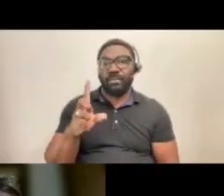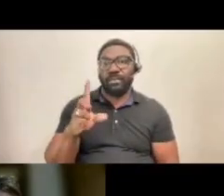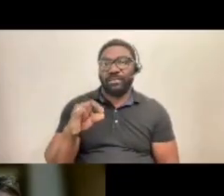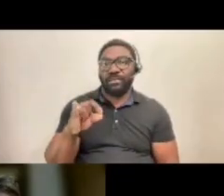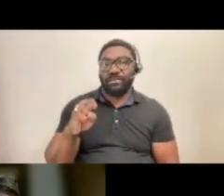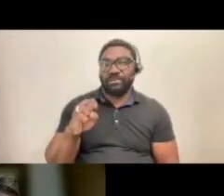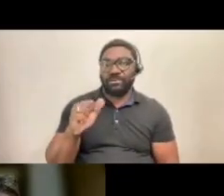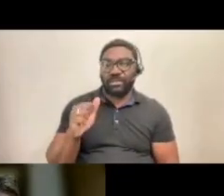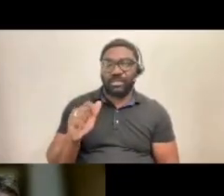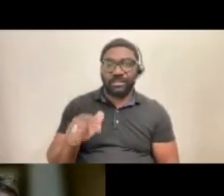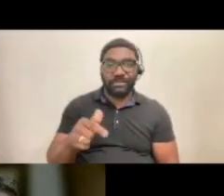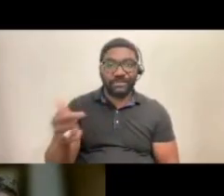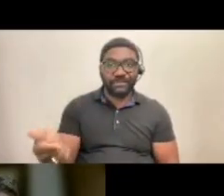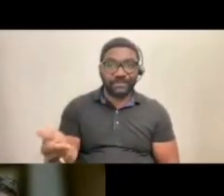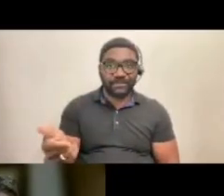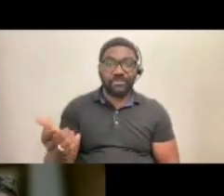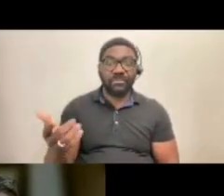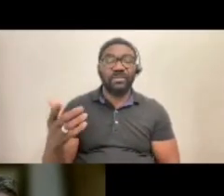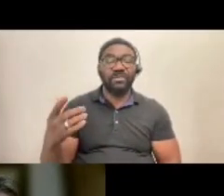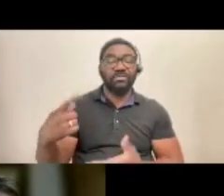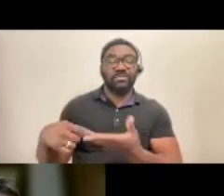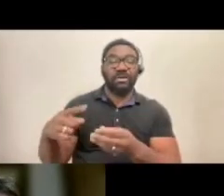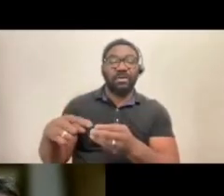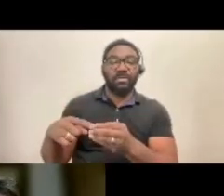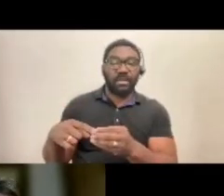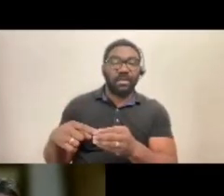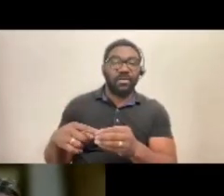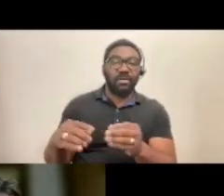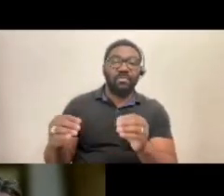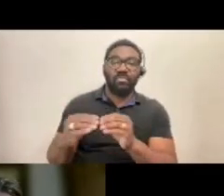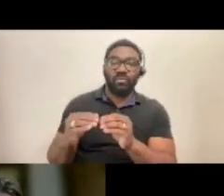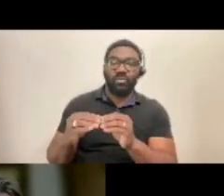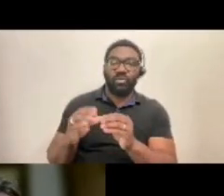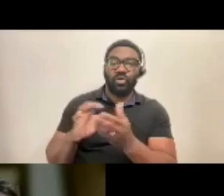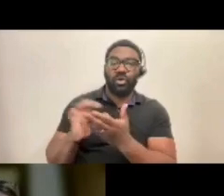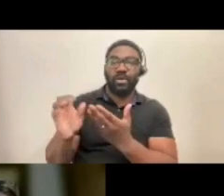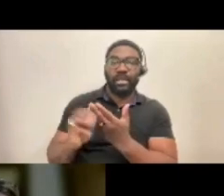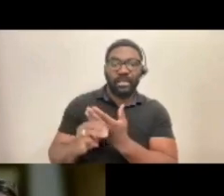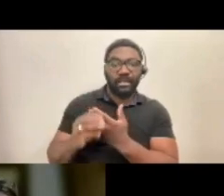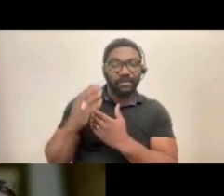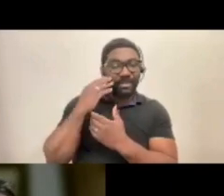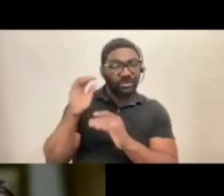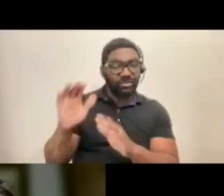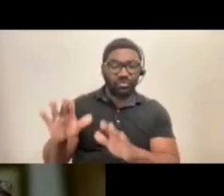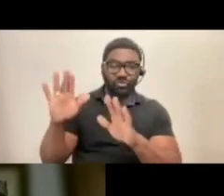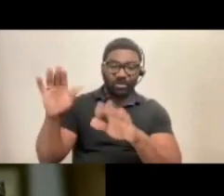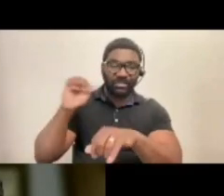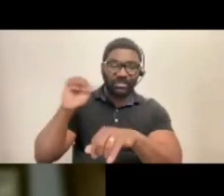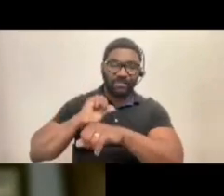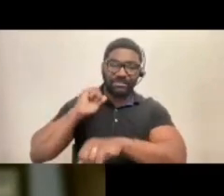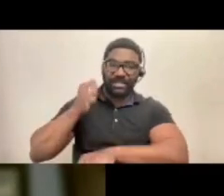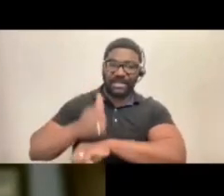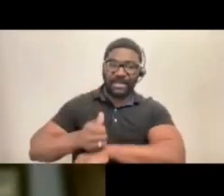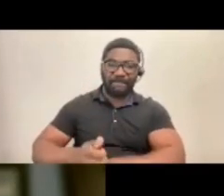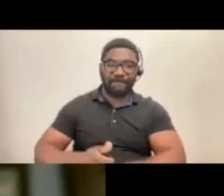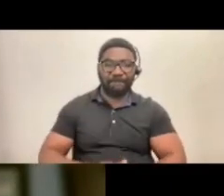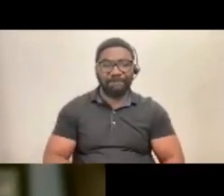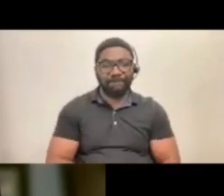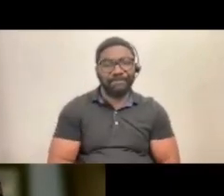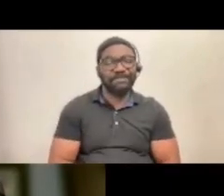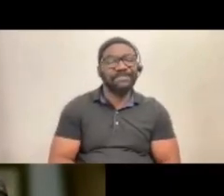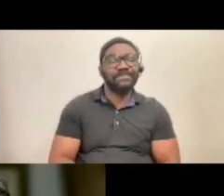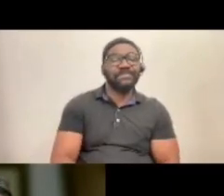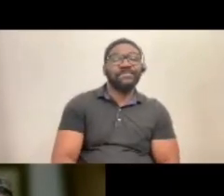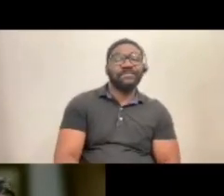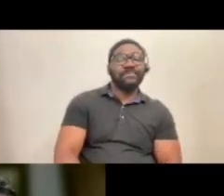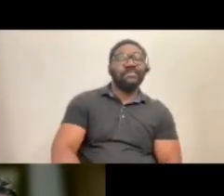you with the next slide to talk a little bit more about the curriculum, since you guys did such an amazing job setting it up. Thank